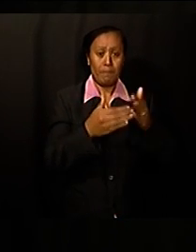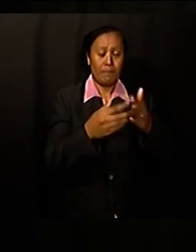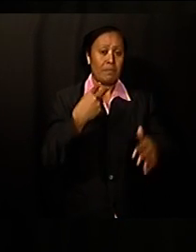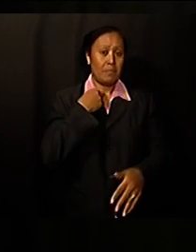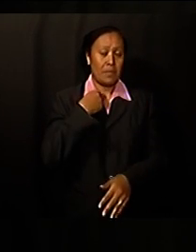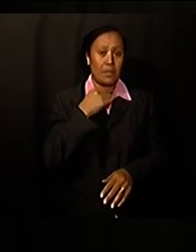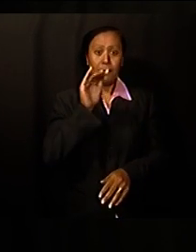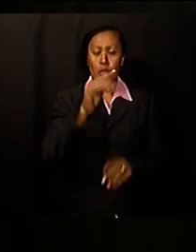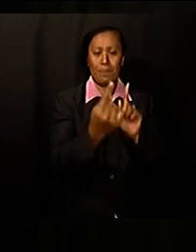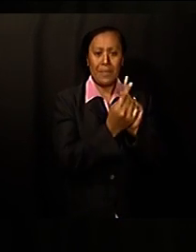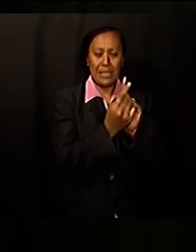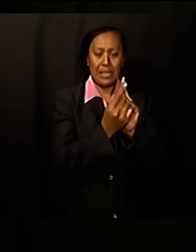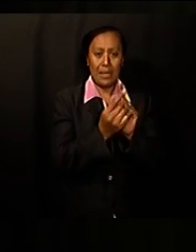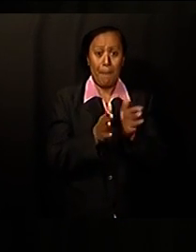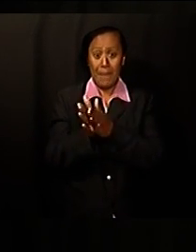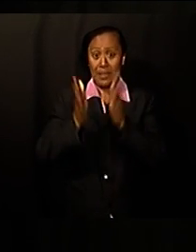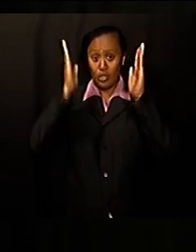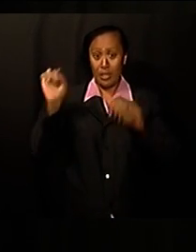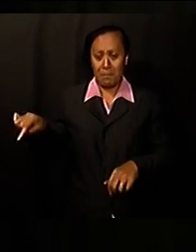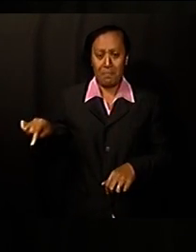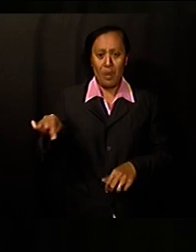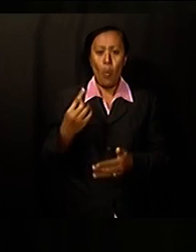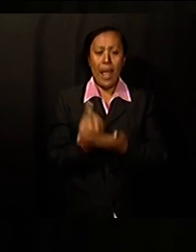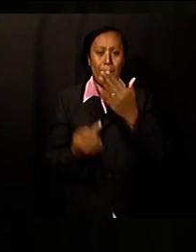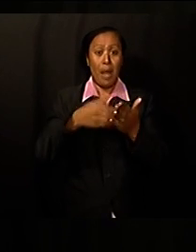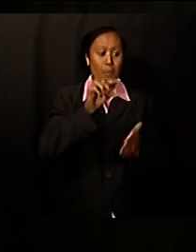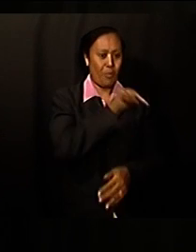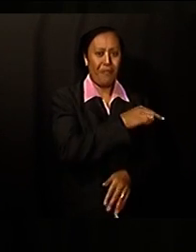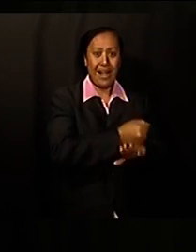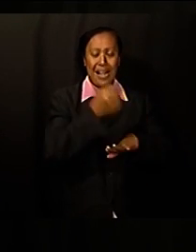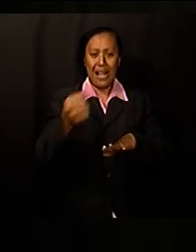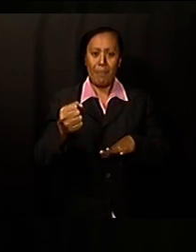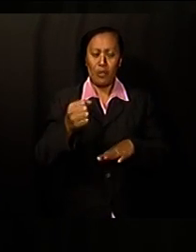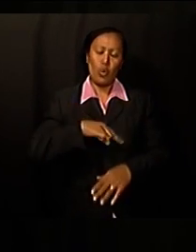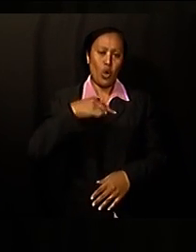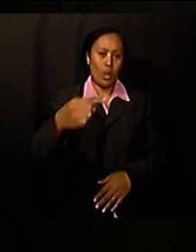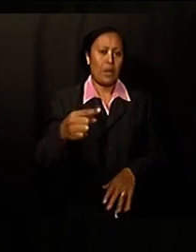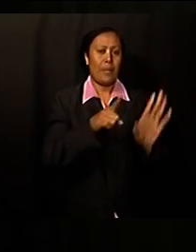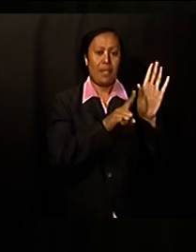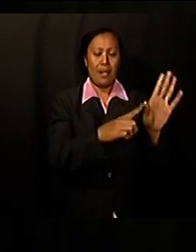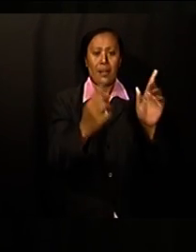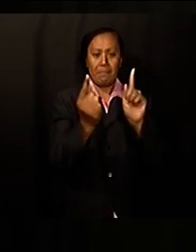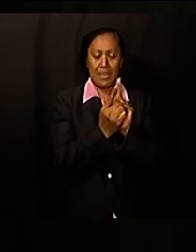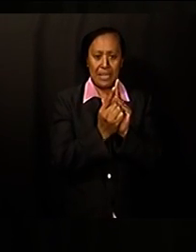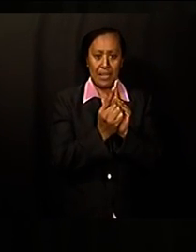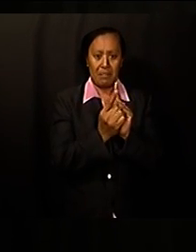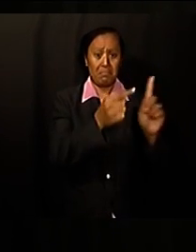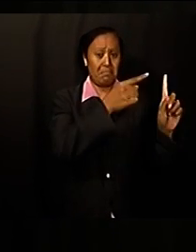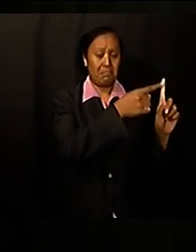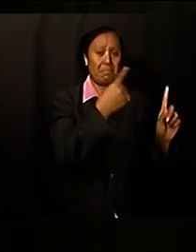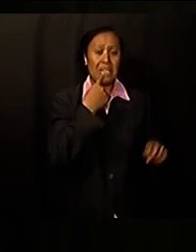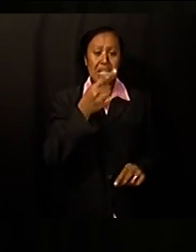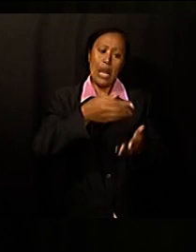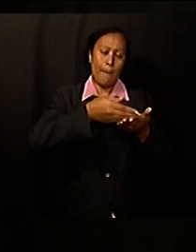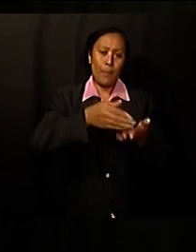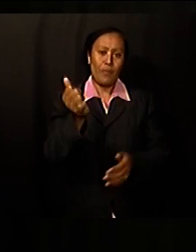future meetings. The Methodist Church has been given the green light by government to convene its annual conference. Colonel Leweni said